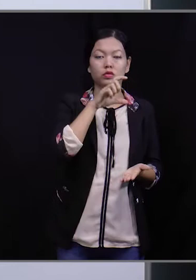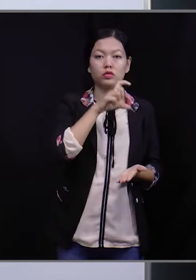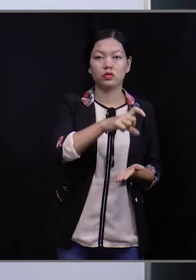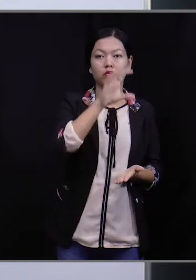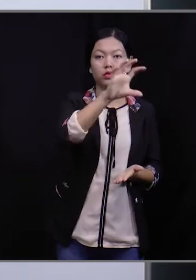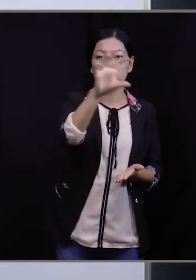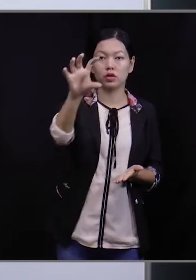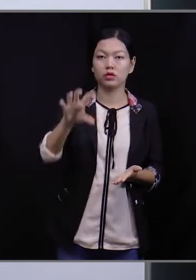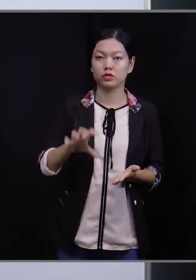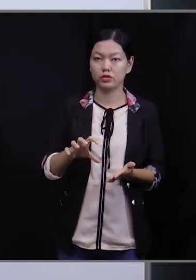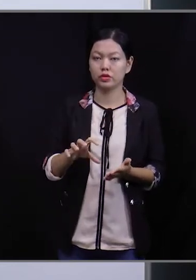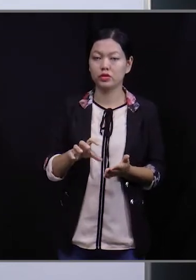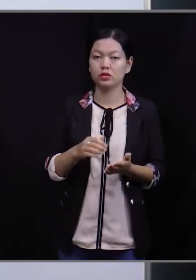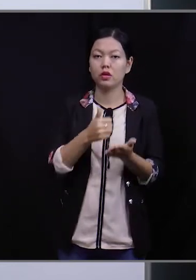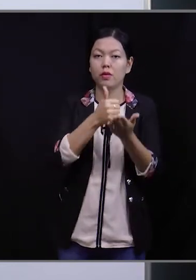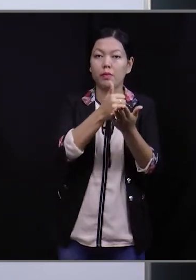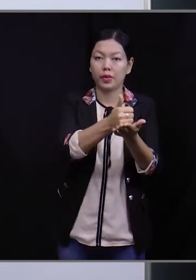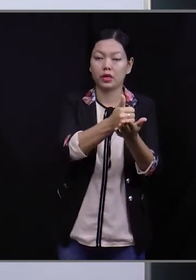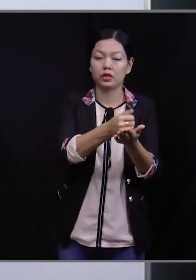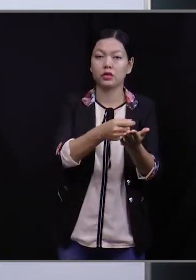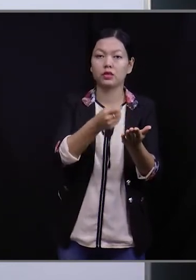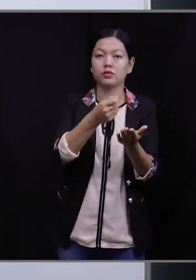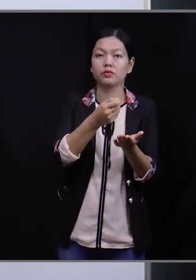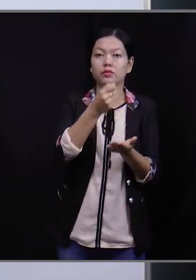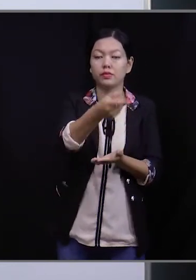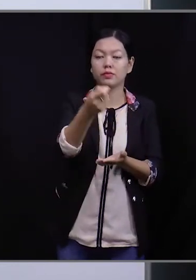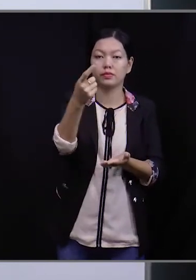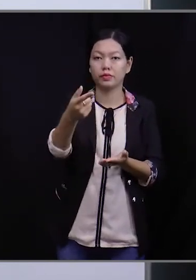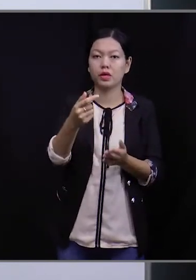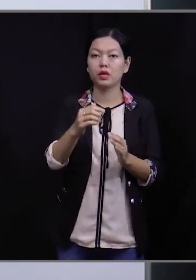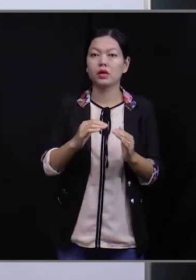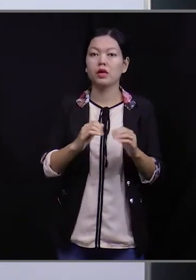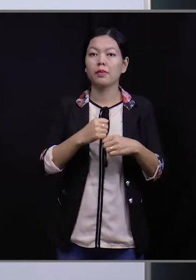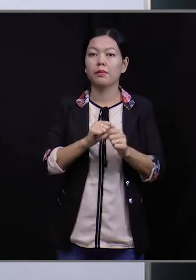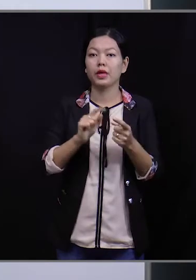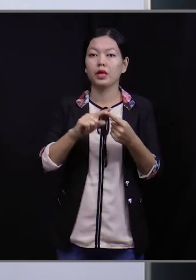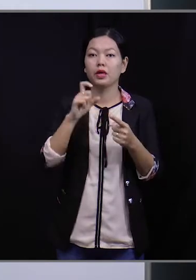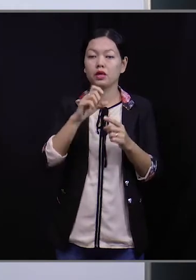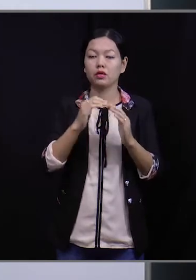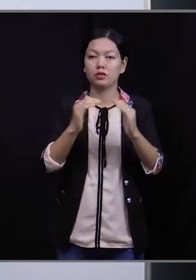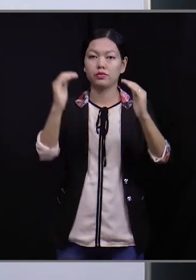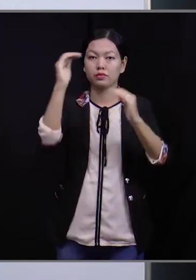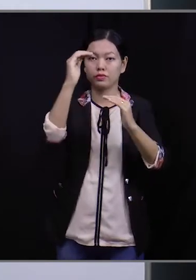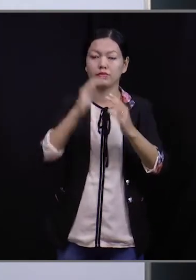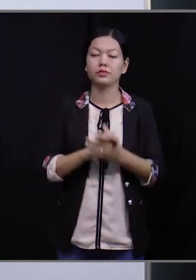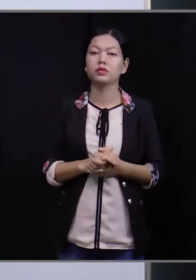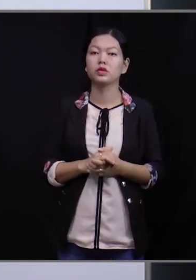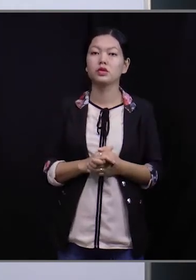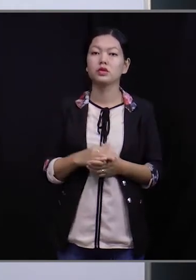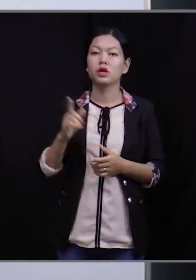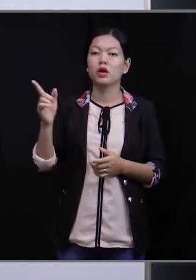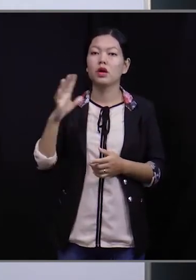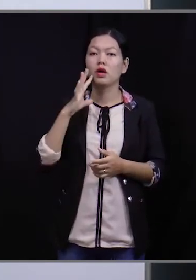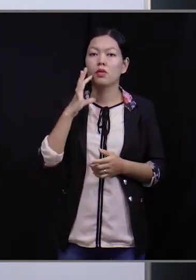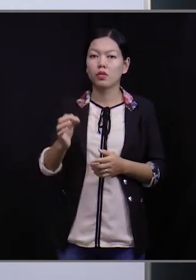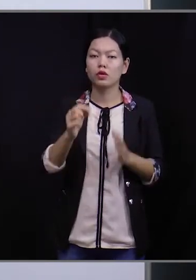credit in the economy. So what is the main objective of monetary policy? Like the one we have explained